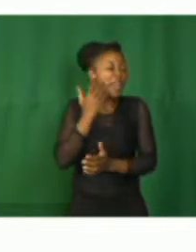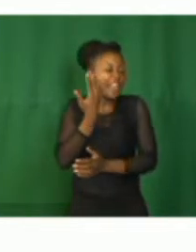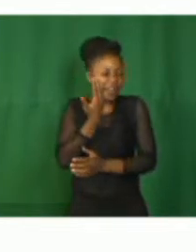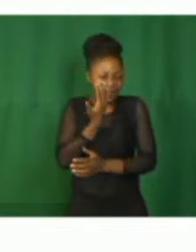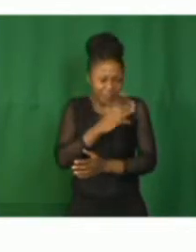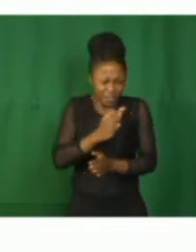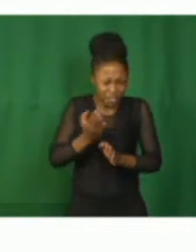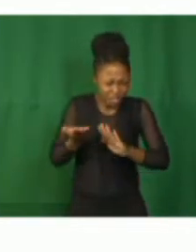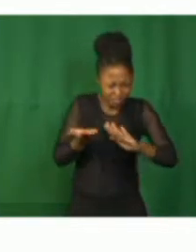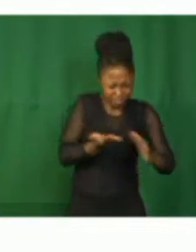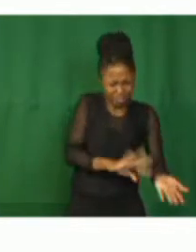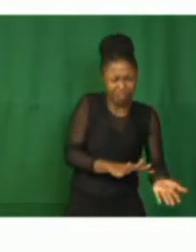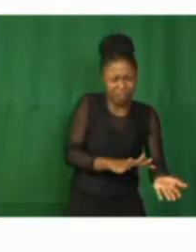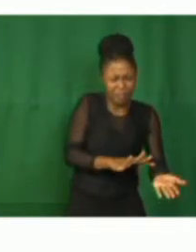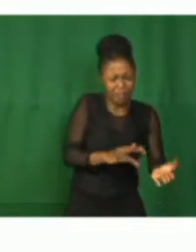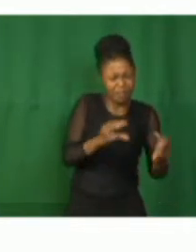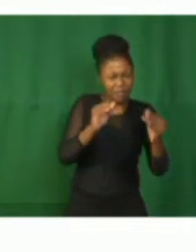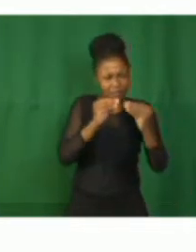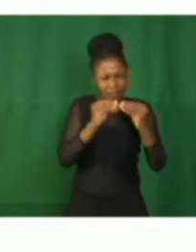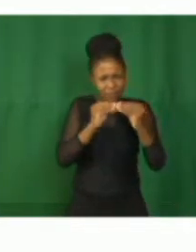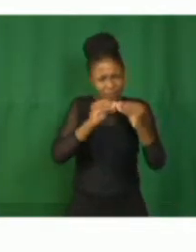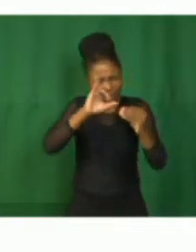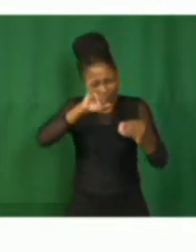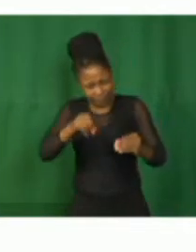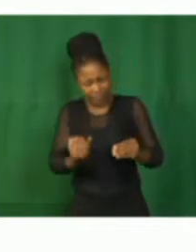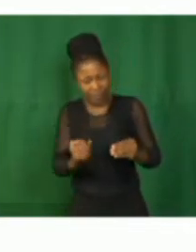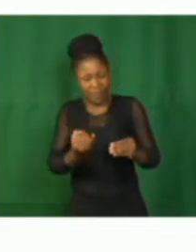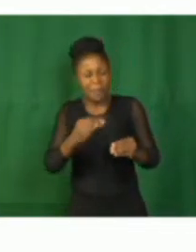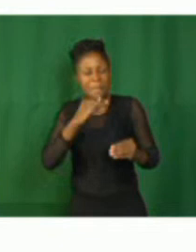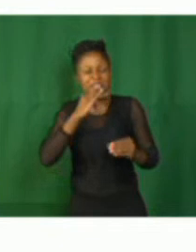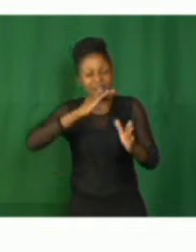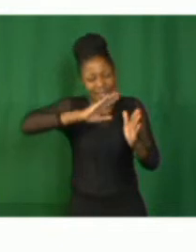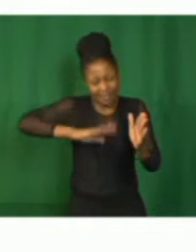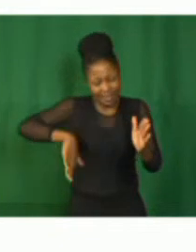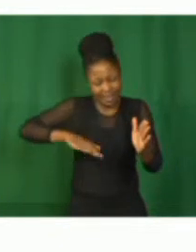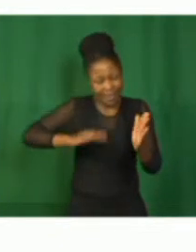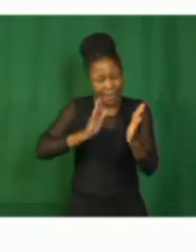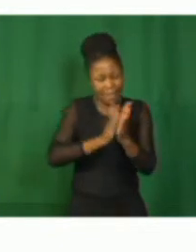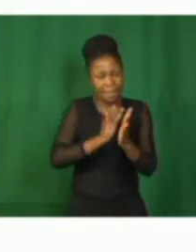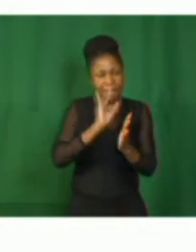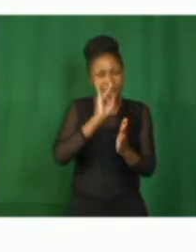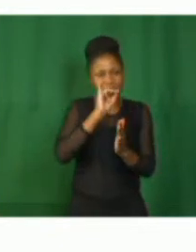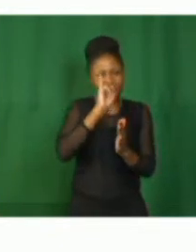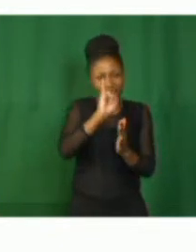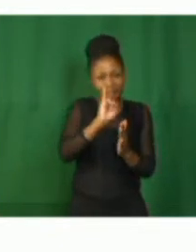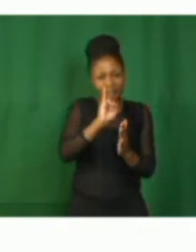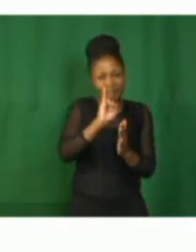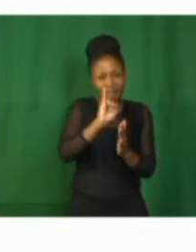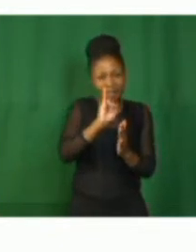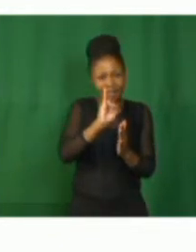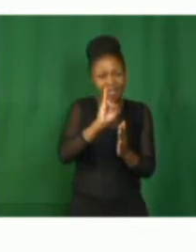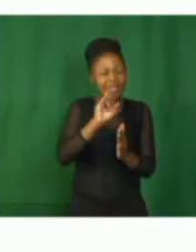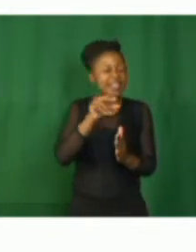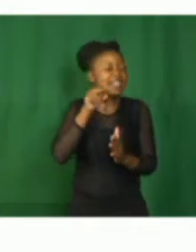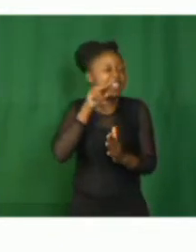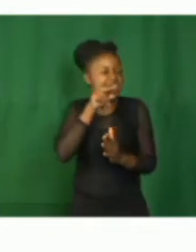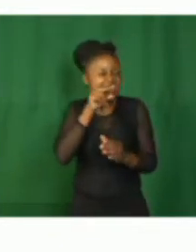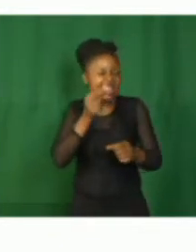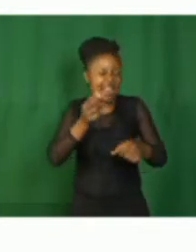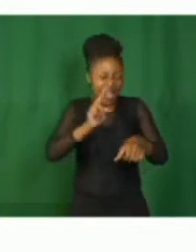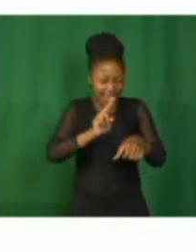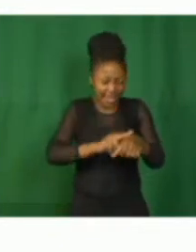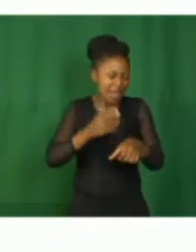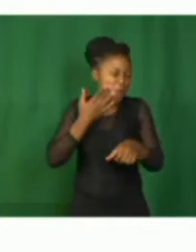Judas, then they became 11. So to make sure that they are 12, Matthias had to